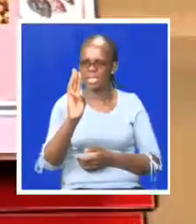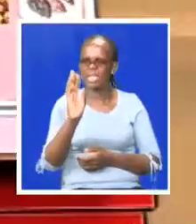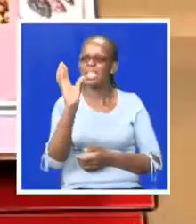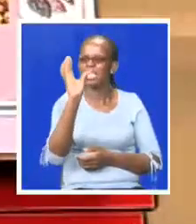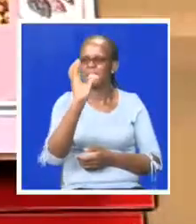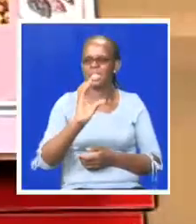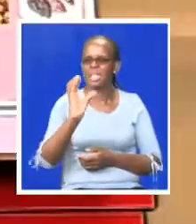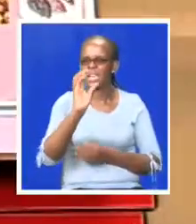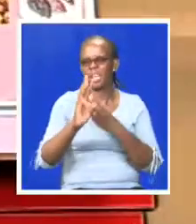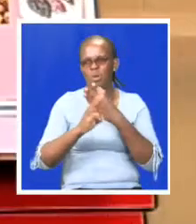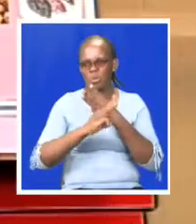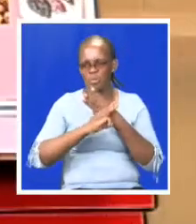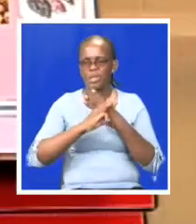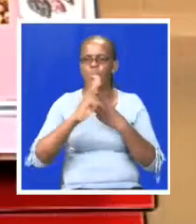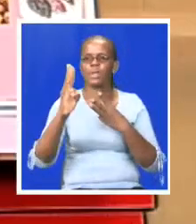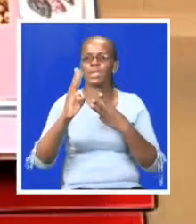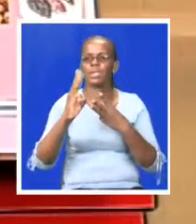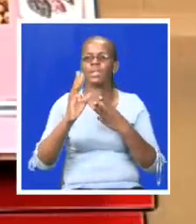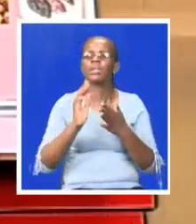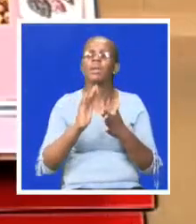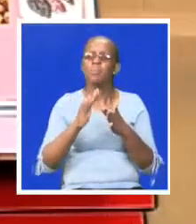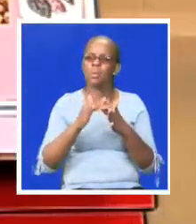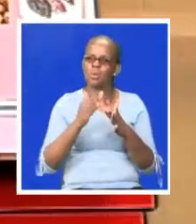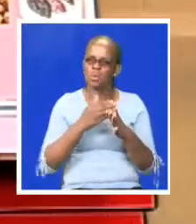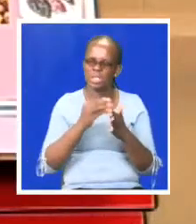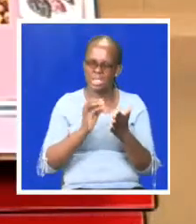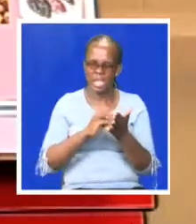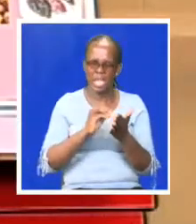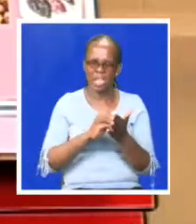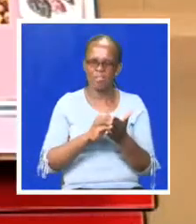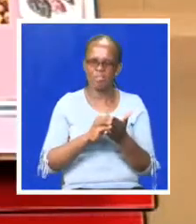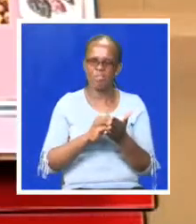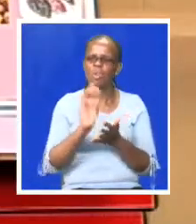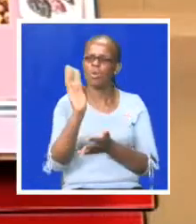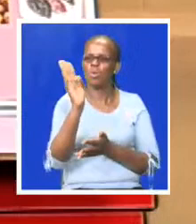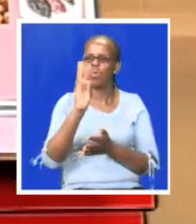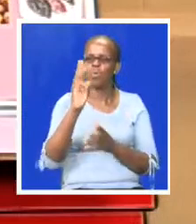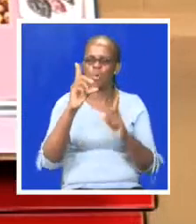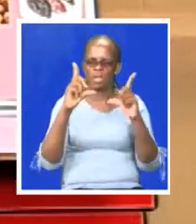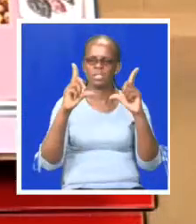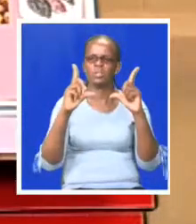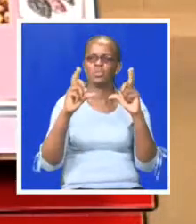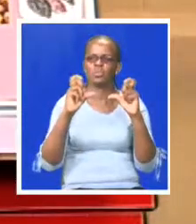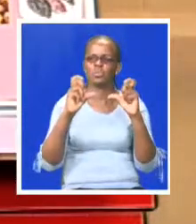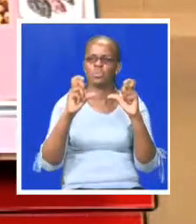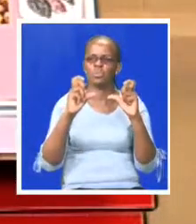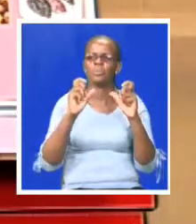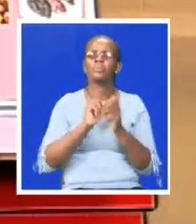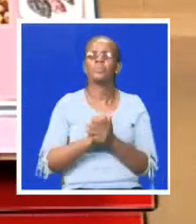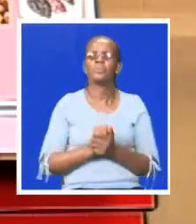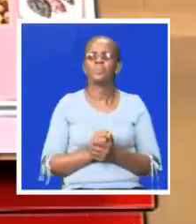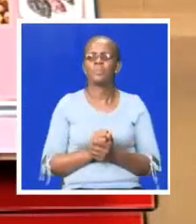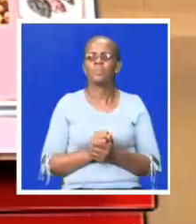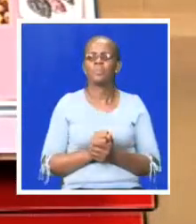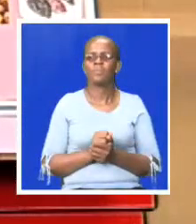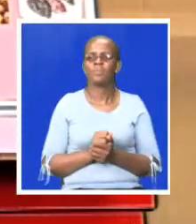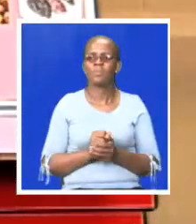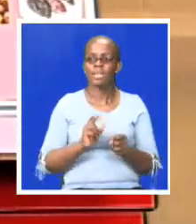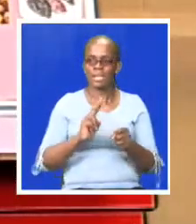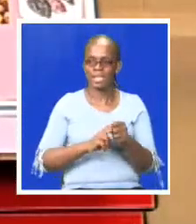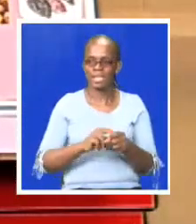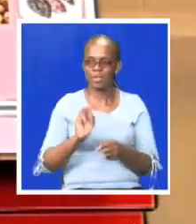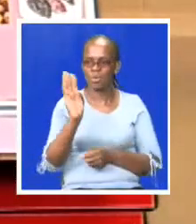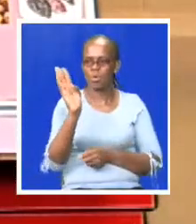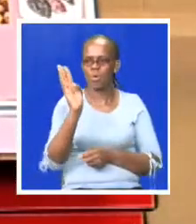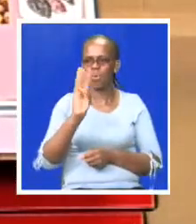the week is color white, because we had a white photo frame, a